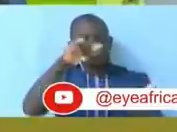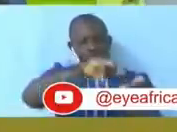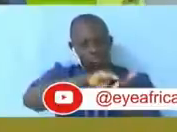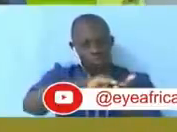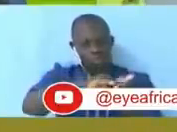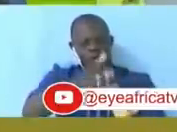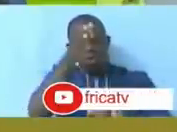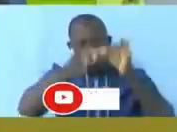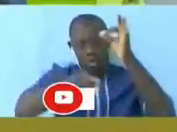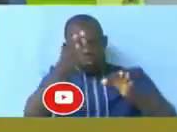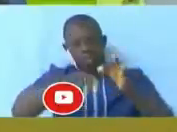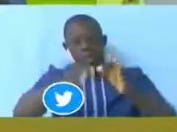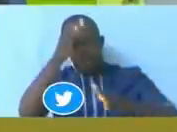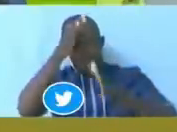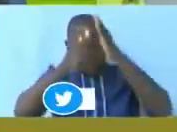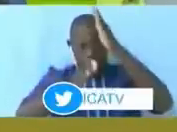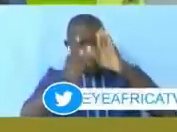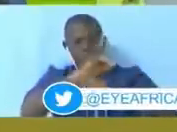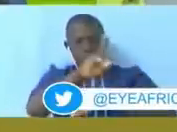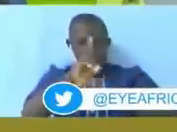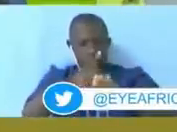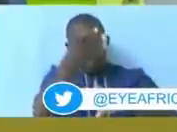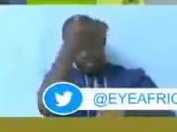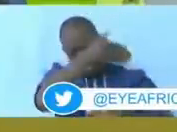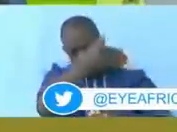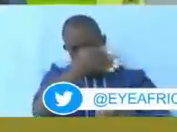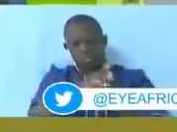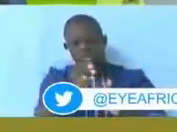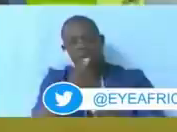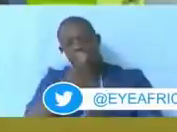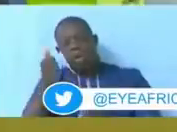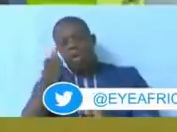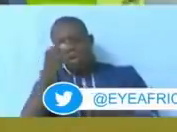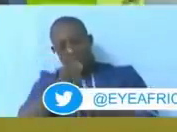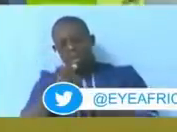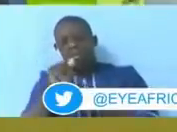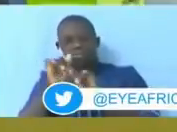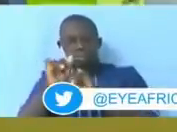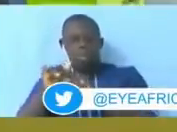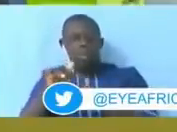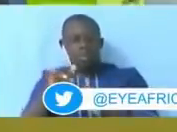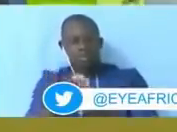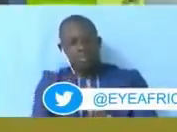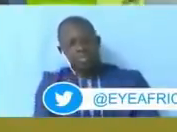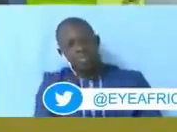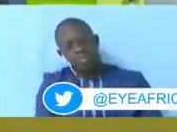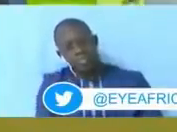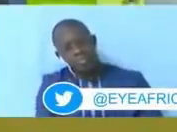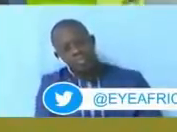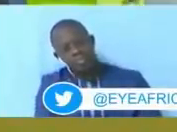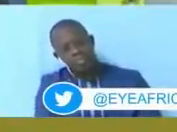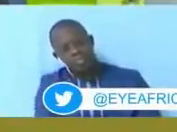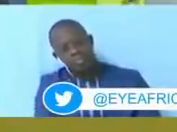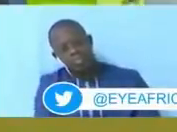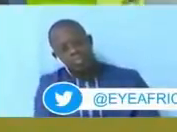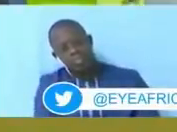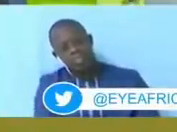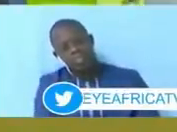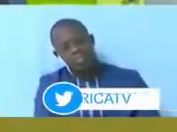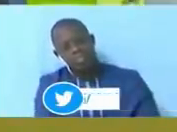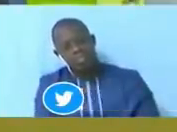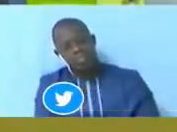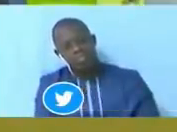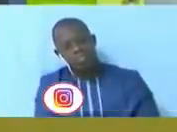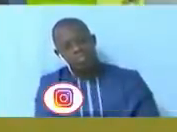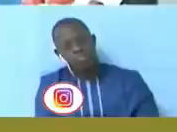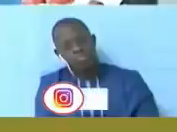Soldier Olumbe Kokono Yolu Samba Yundum, Purke Kitin the Soldier Silola, Otoma Yola Kuo Sam